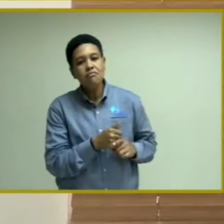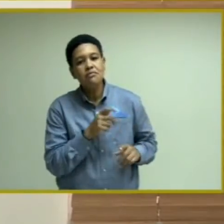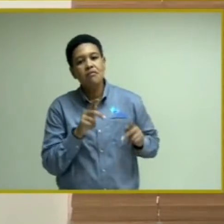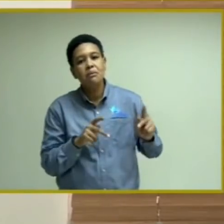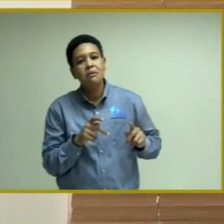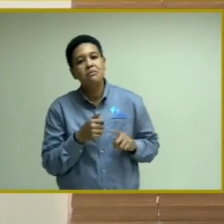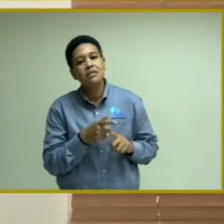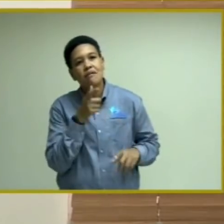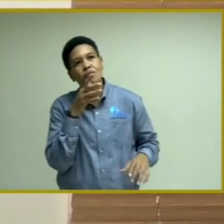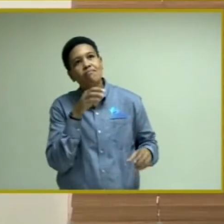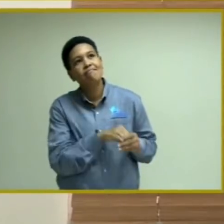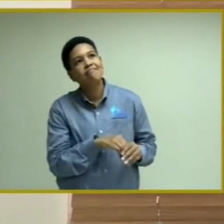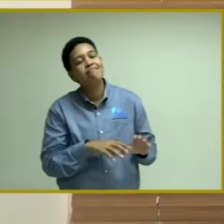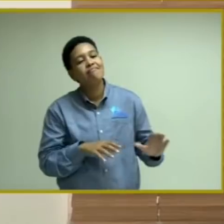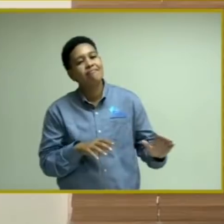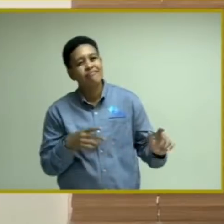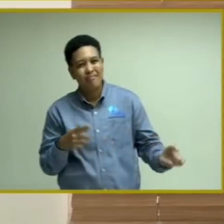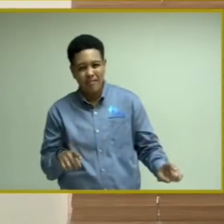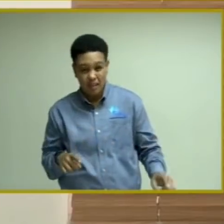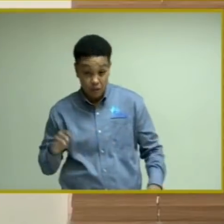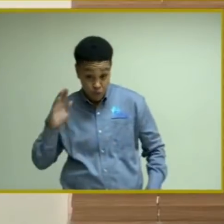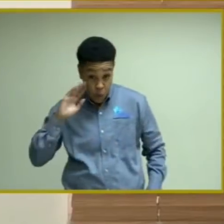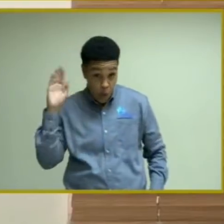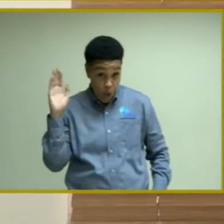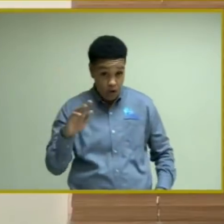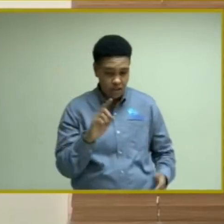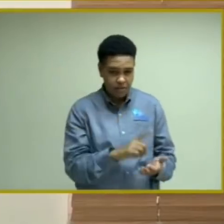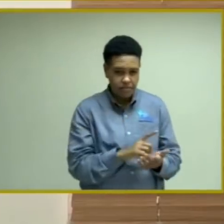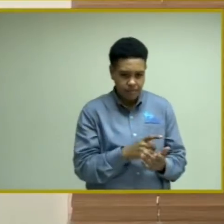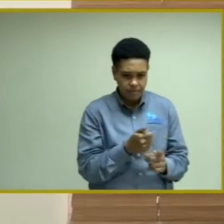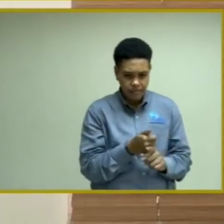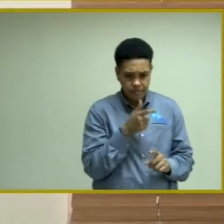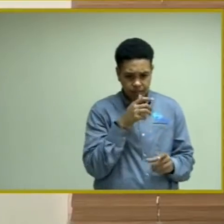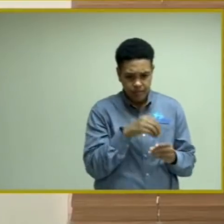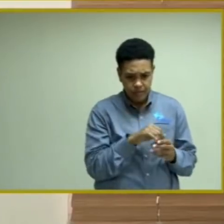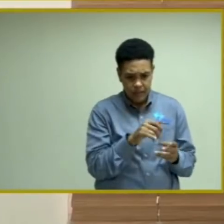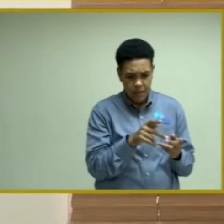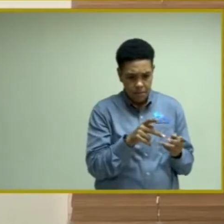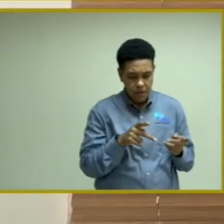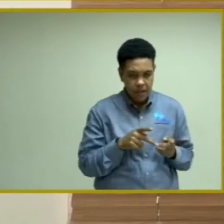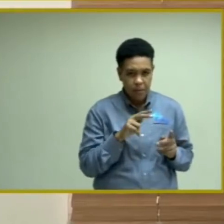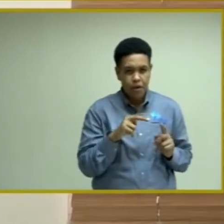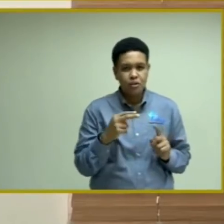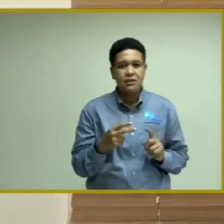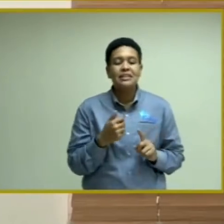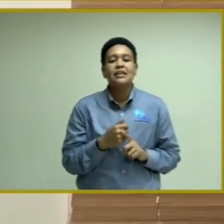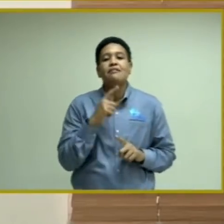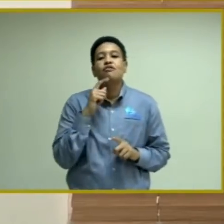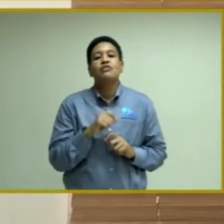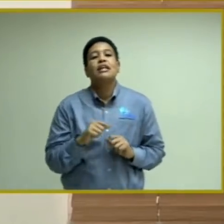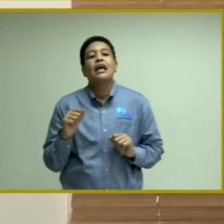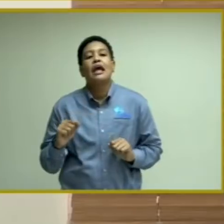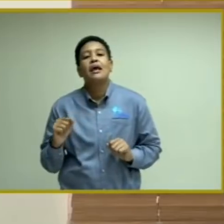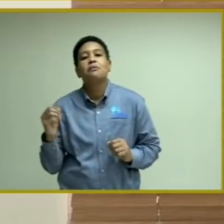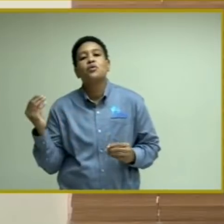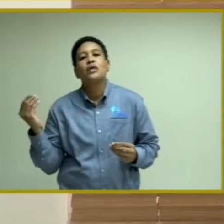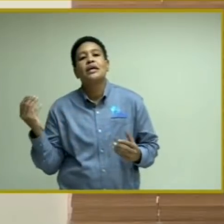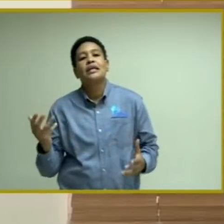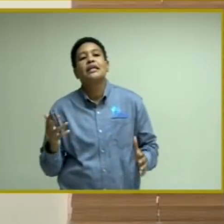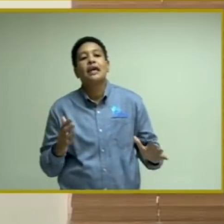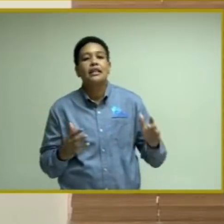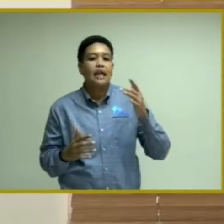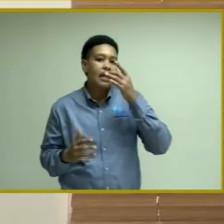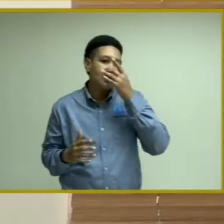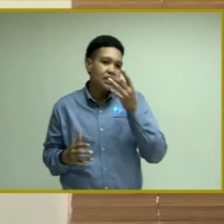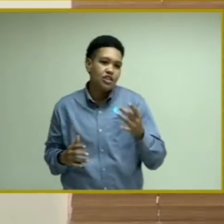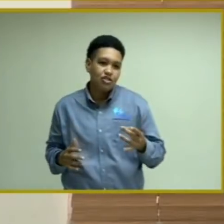persons on board. So all doctors who are in that position are able to indicate their